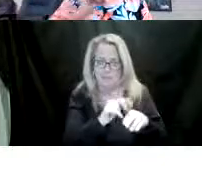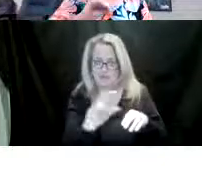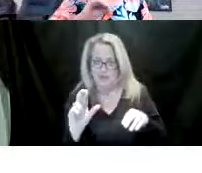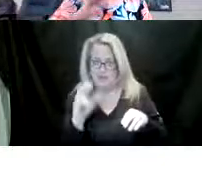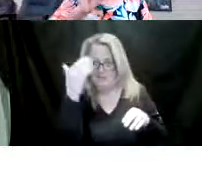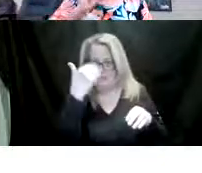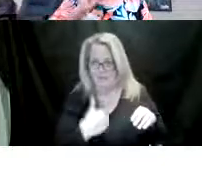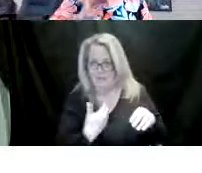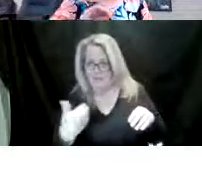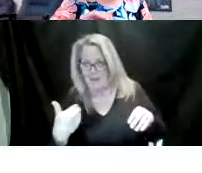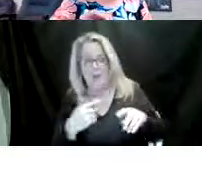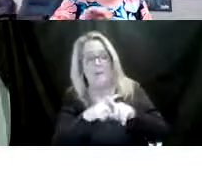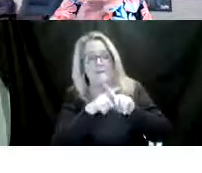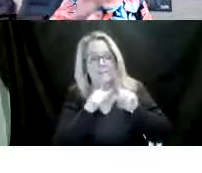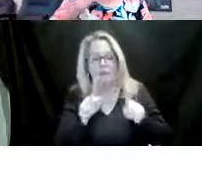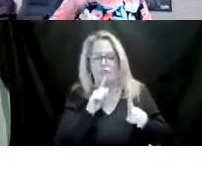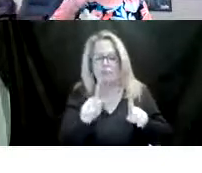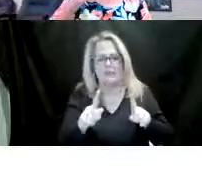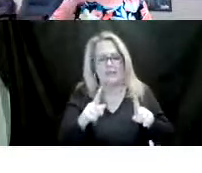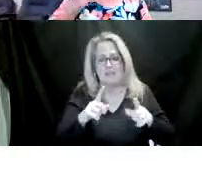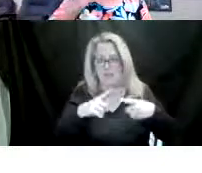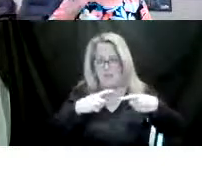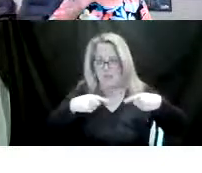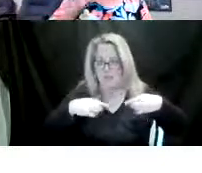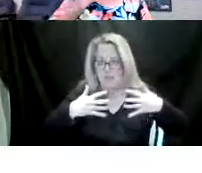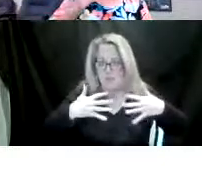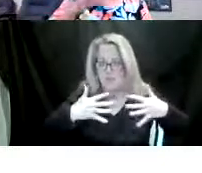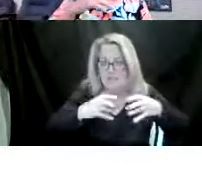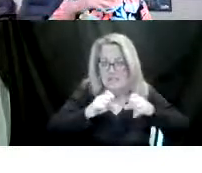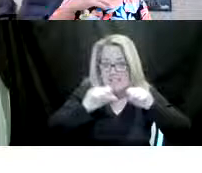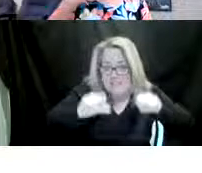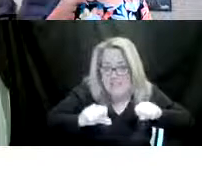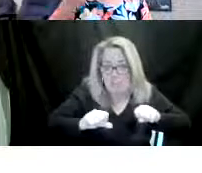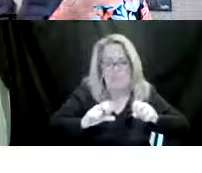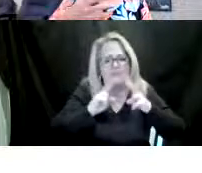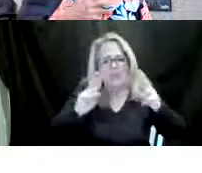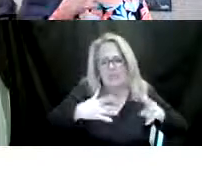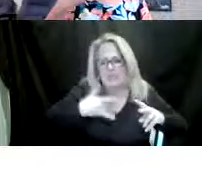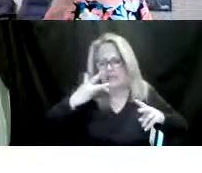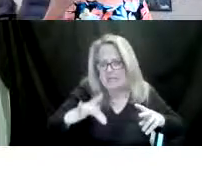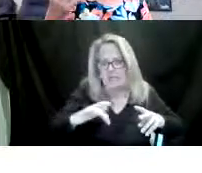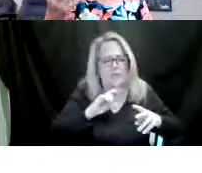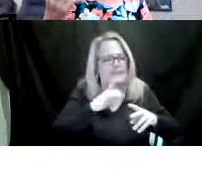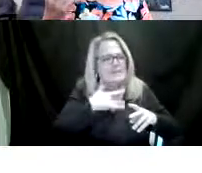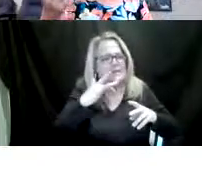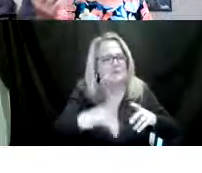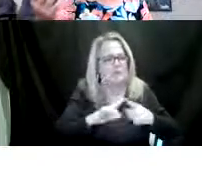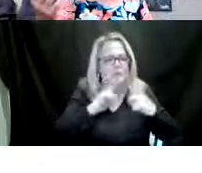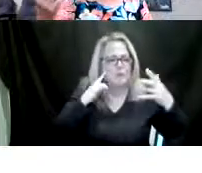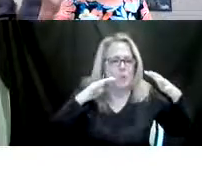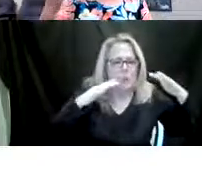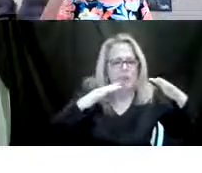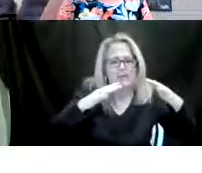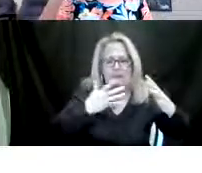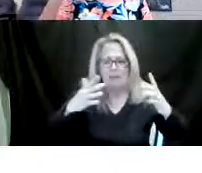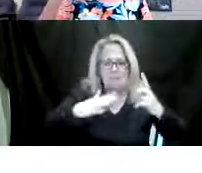very sensitive nervous system, and he was very, very sensitive to sounds and a lot of things going on around